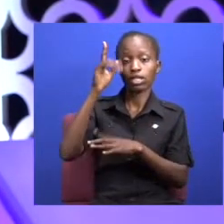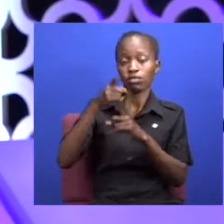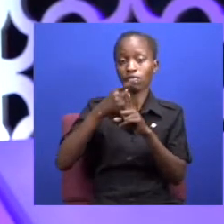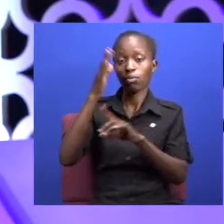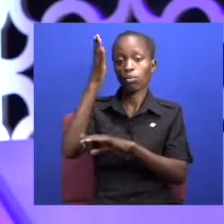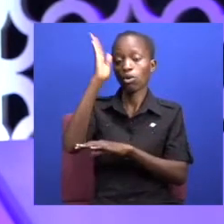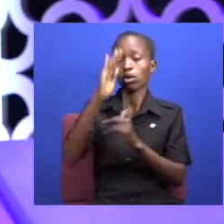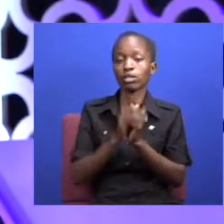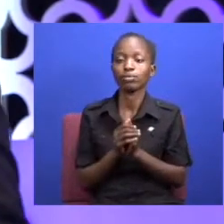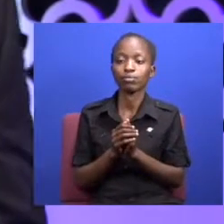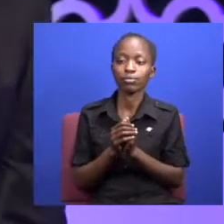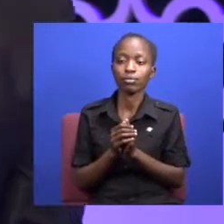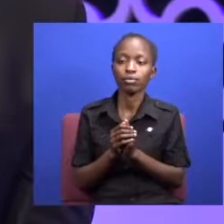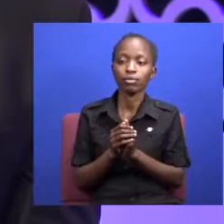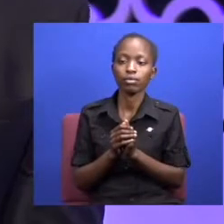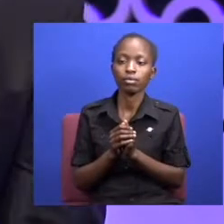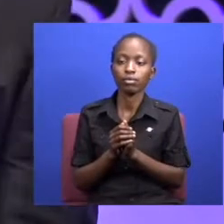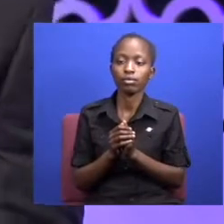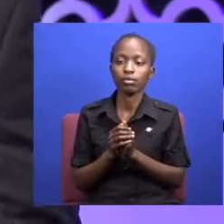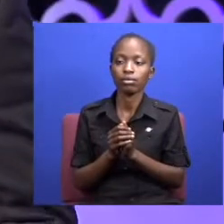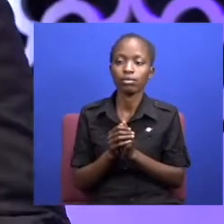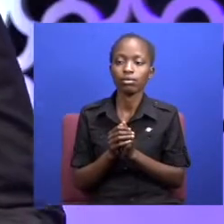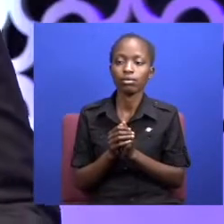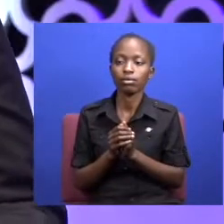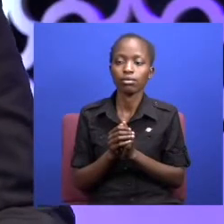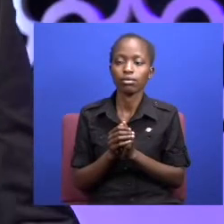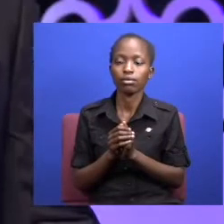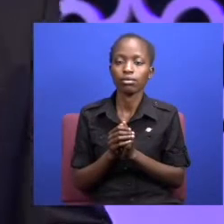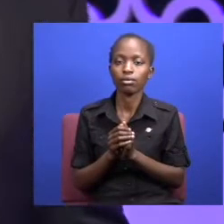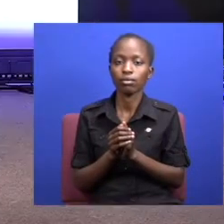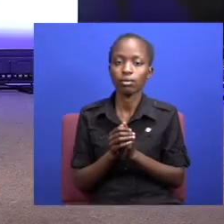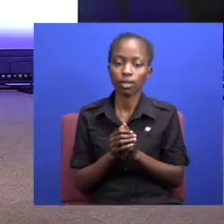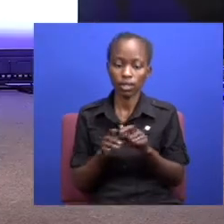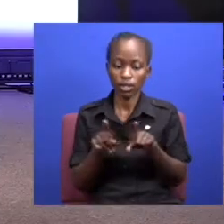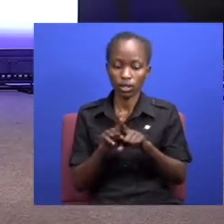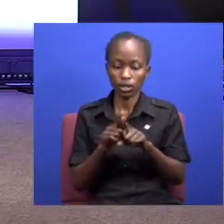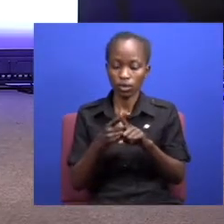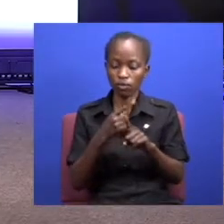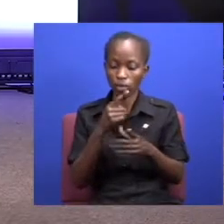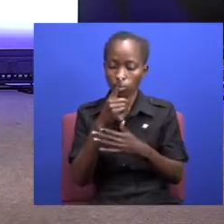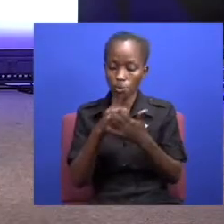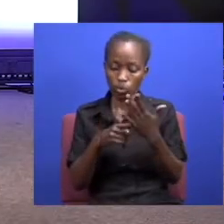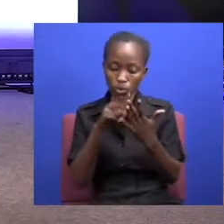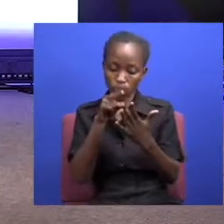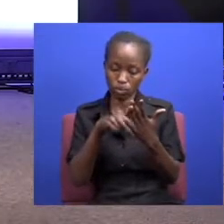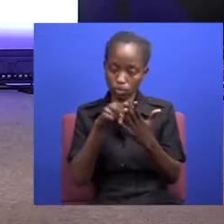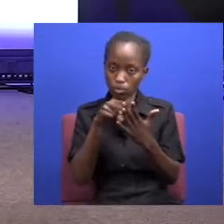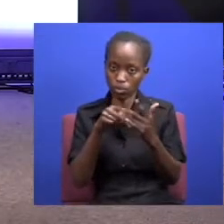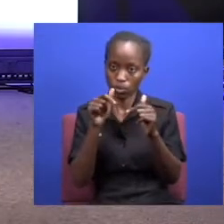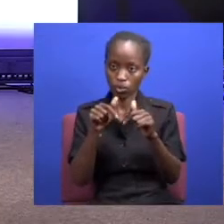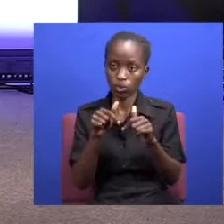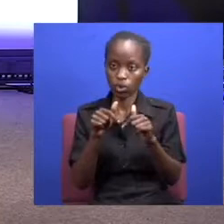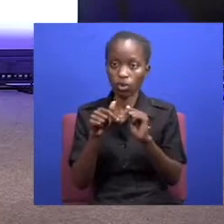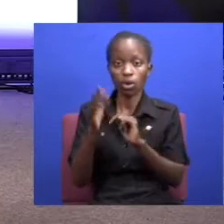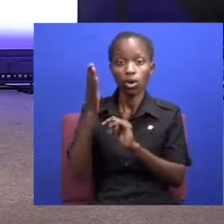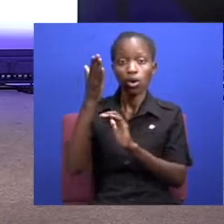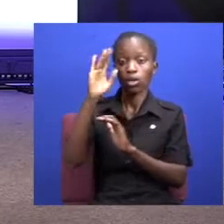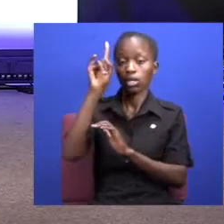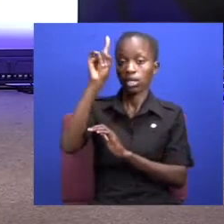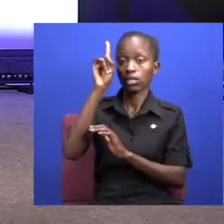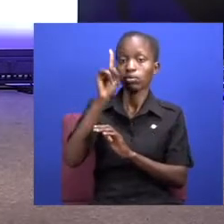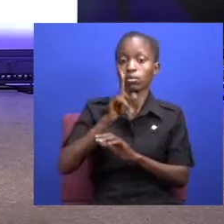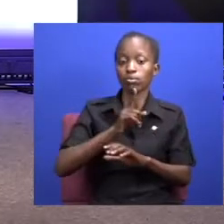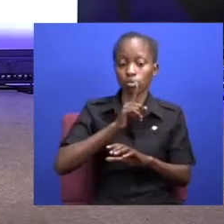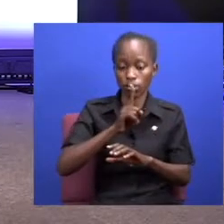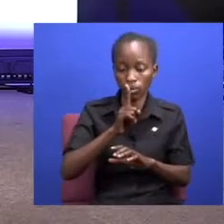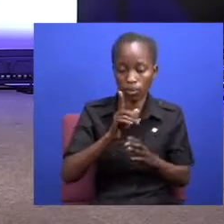say to such? Well, according to the text that we read, yes, it says that all Scripture is inspired. Yeah. So that it's